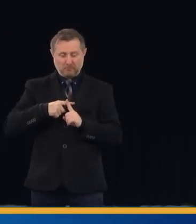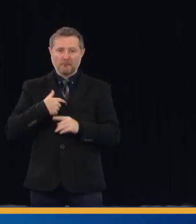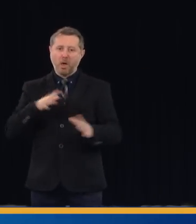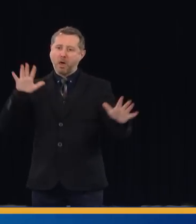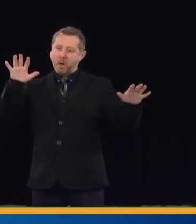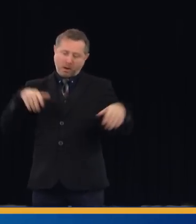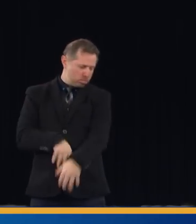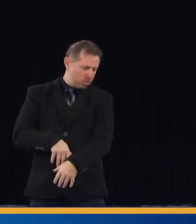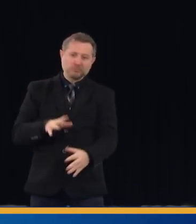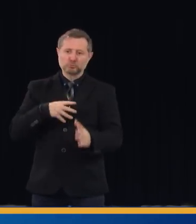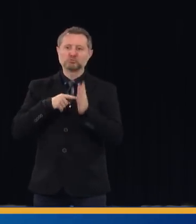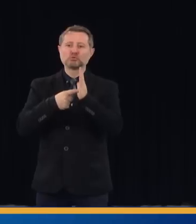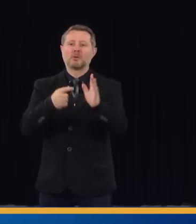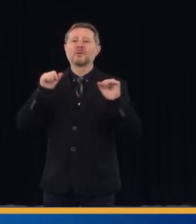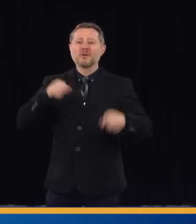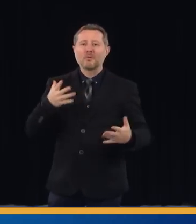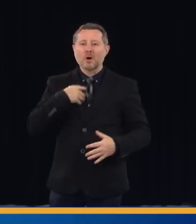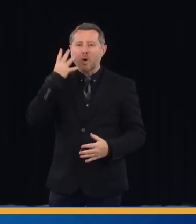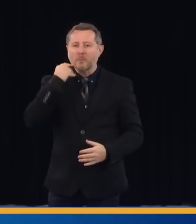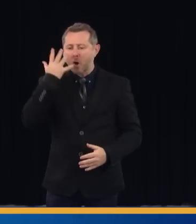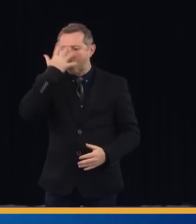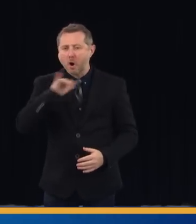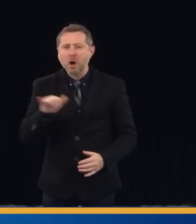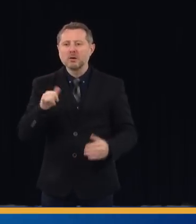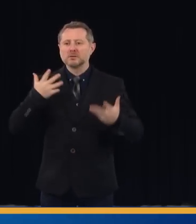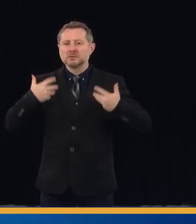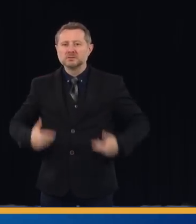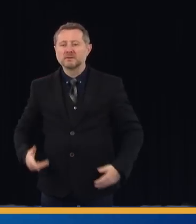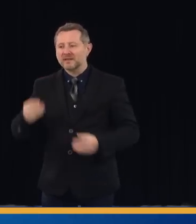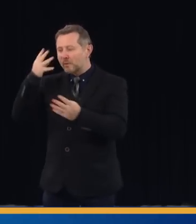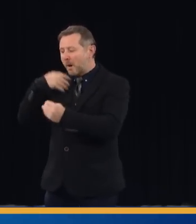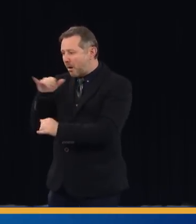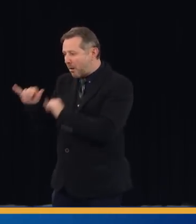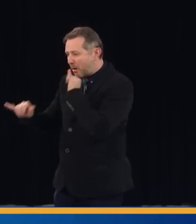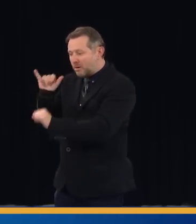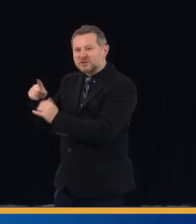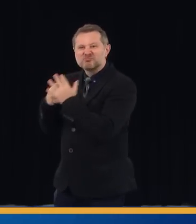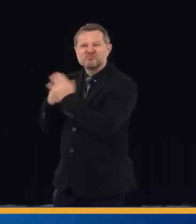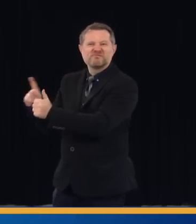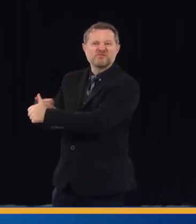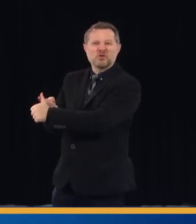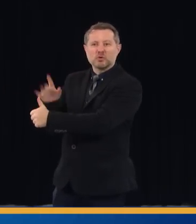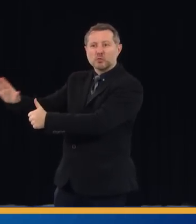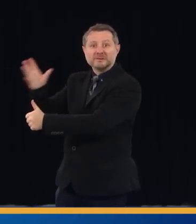And that information, that experience, can be helpful to people.